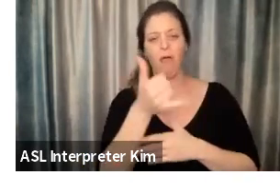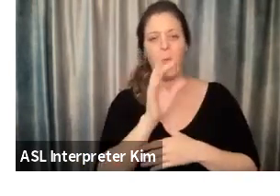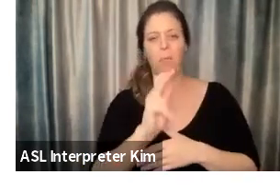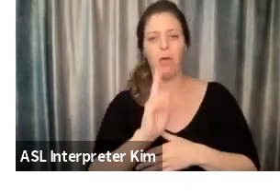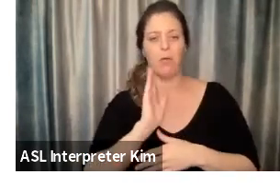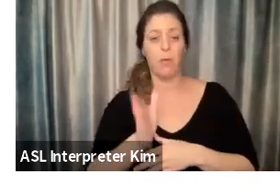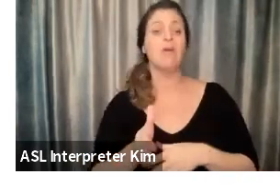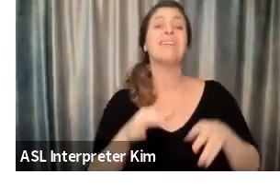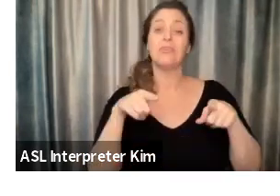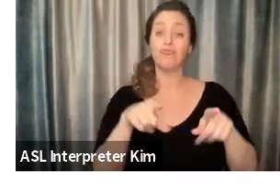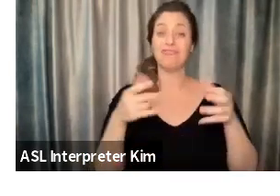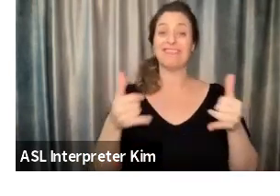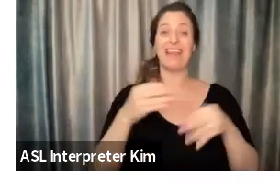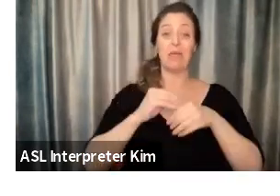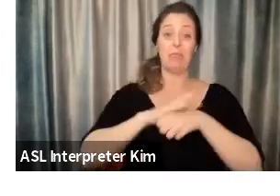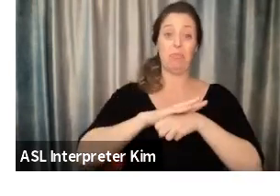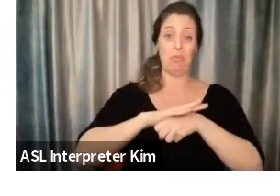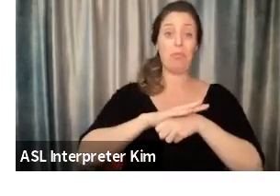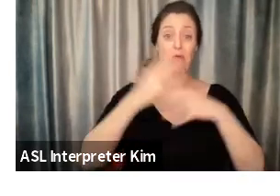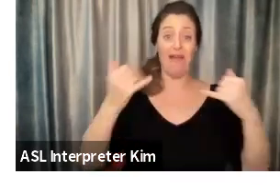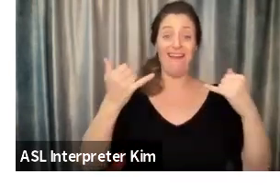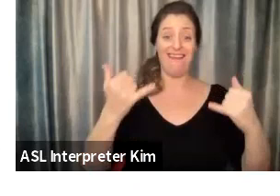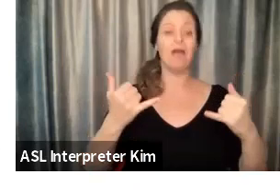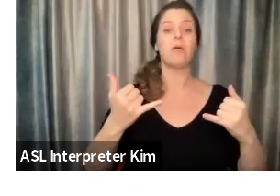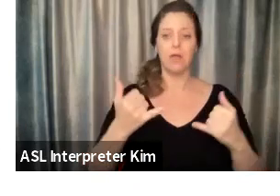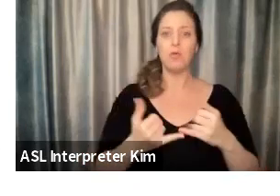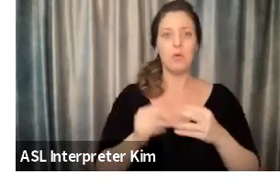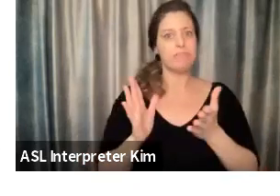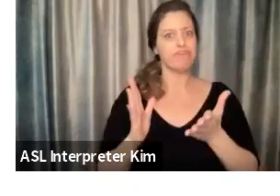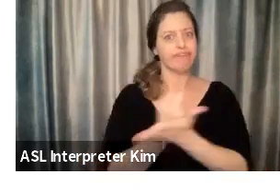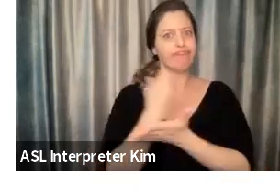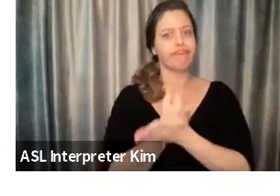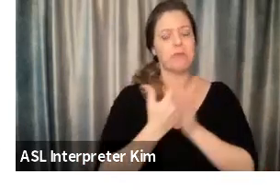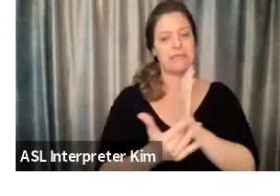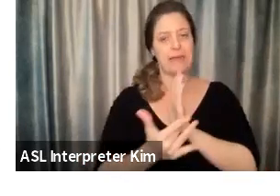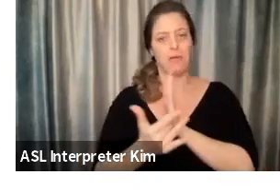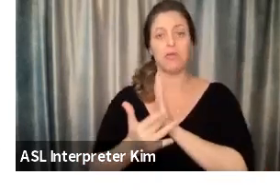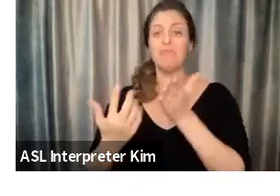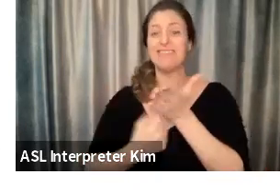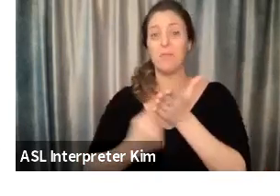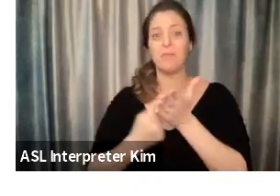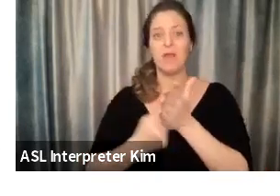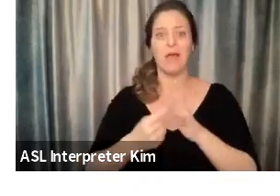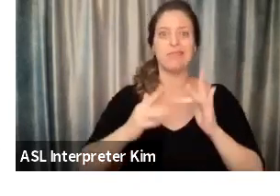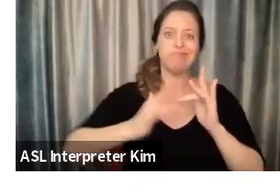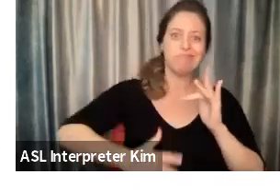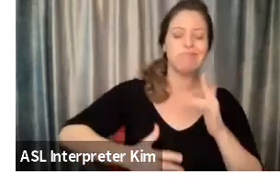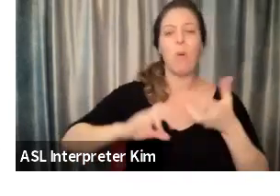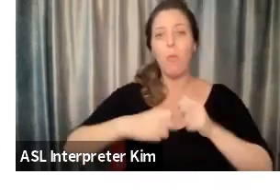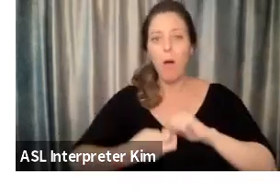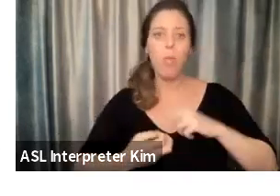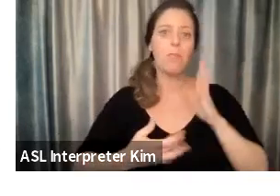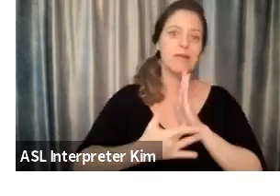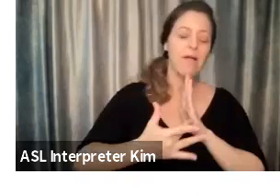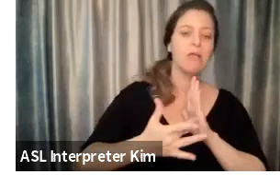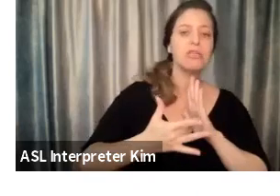really done a lot to leverage technology, and we've run into some, different issues at times. And I know that our families sometimes need assistance